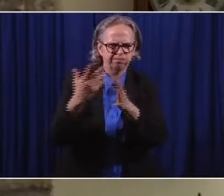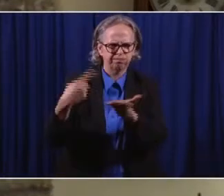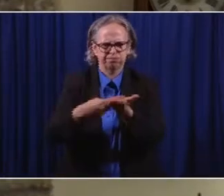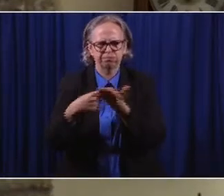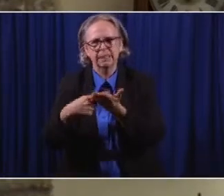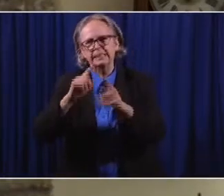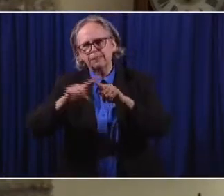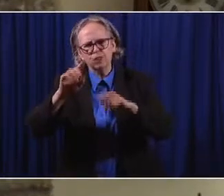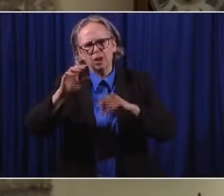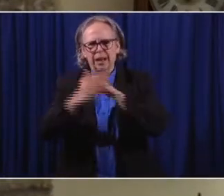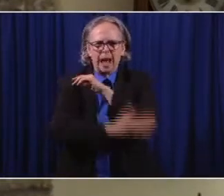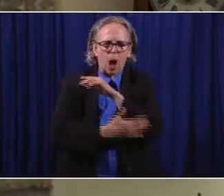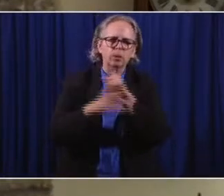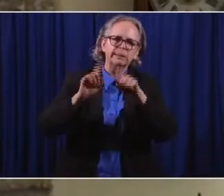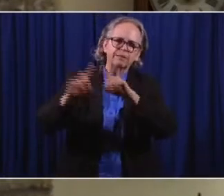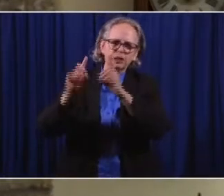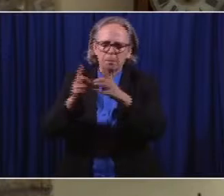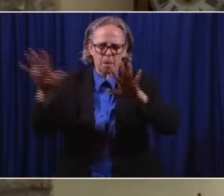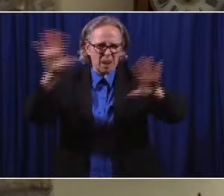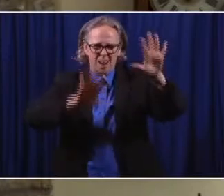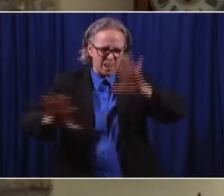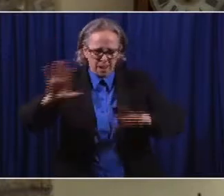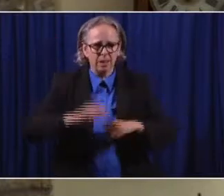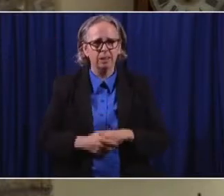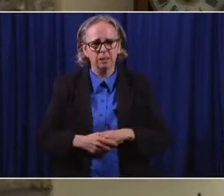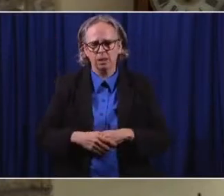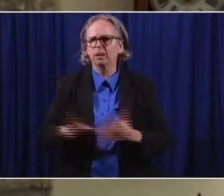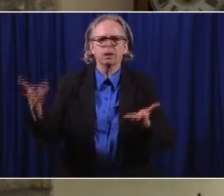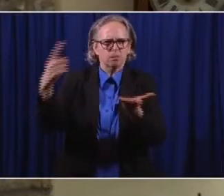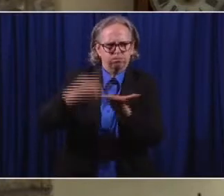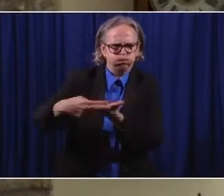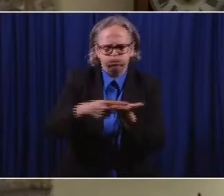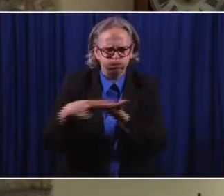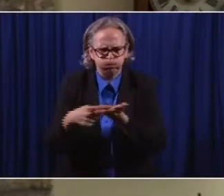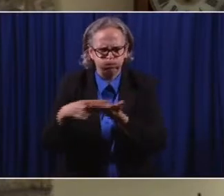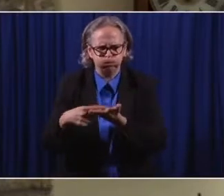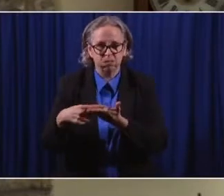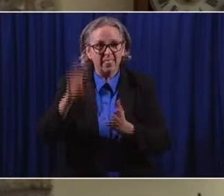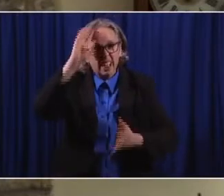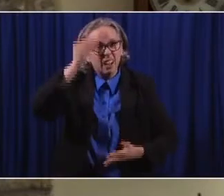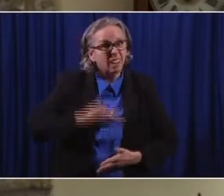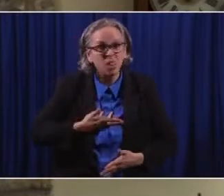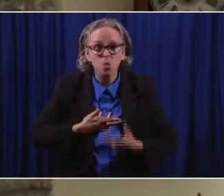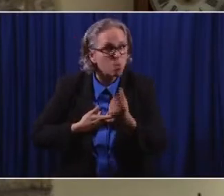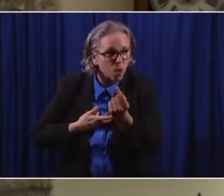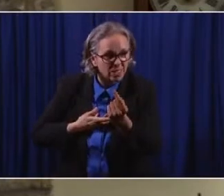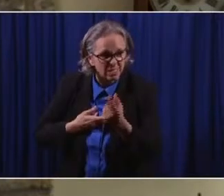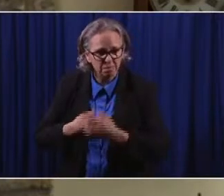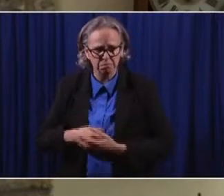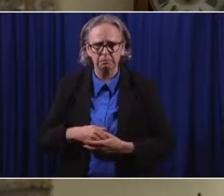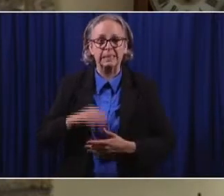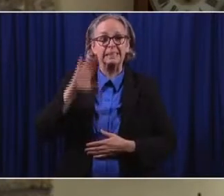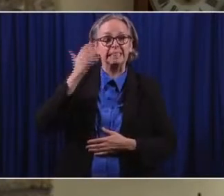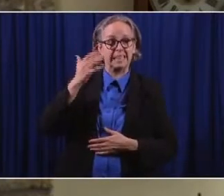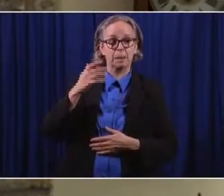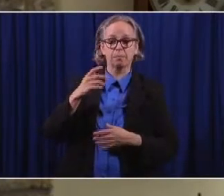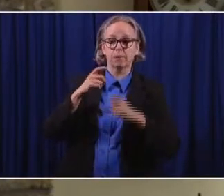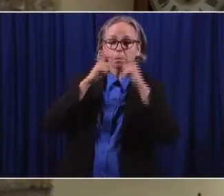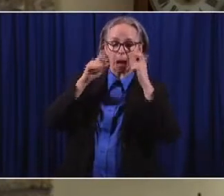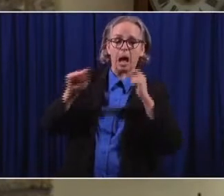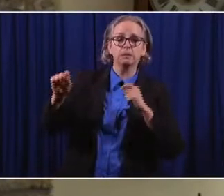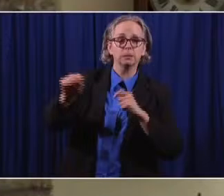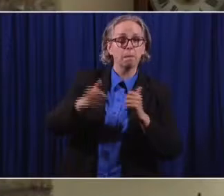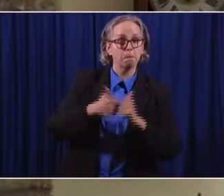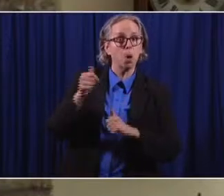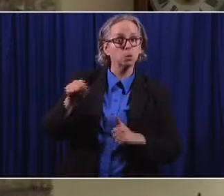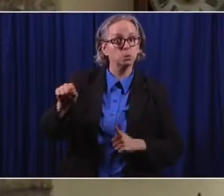departments. And the report as far as mask wearing was good. There are a couple outliers. There are a couple ones who said,